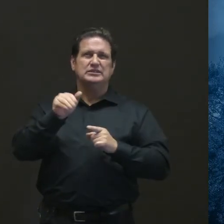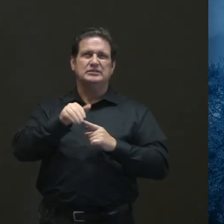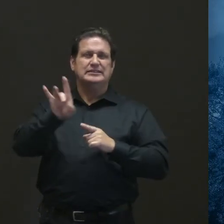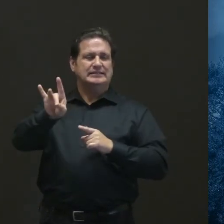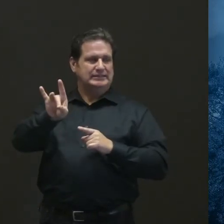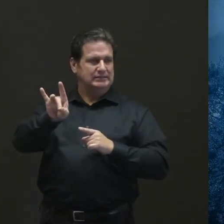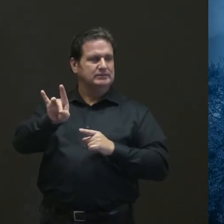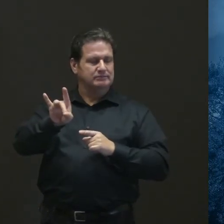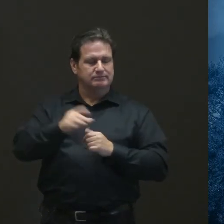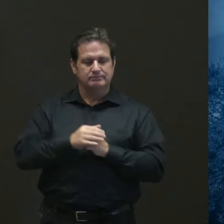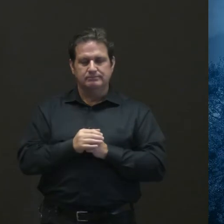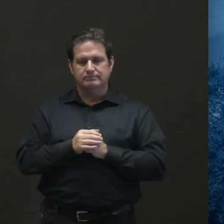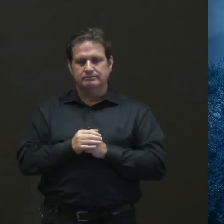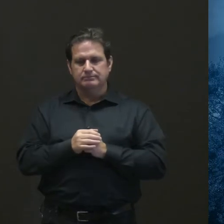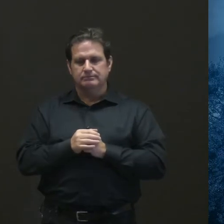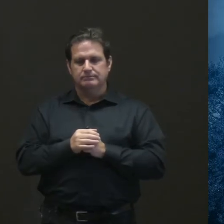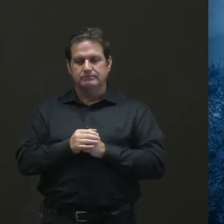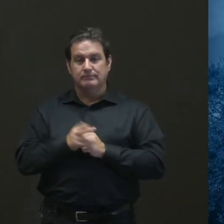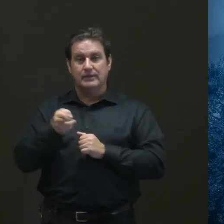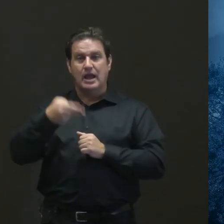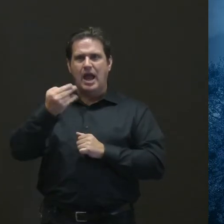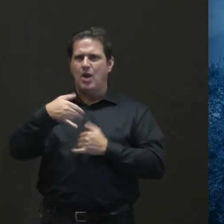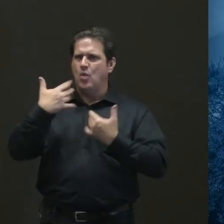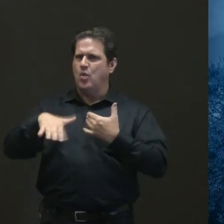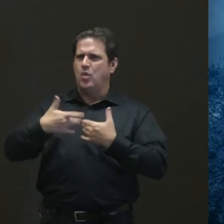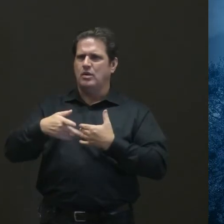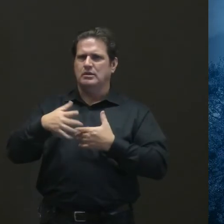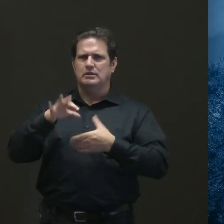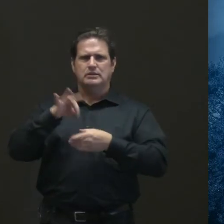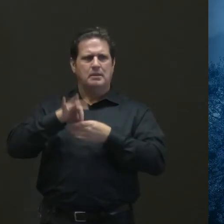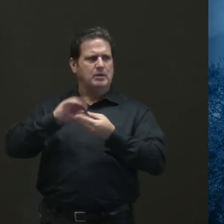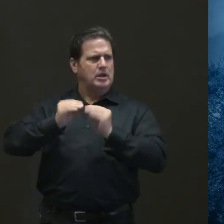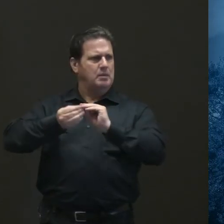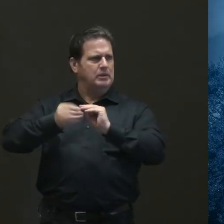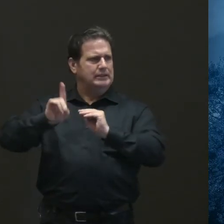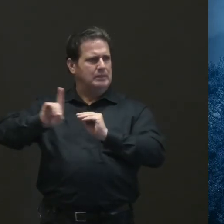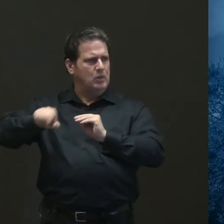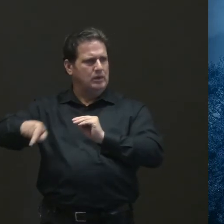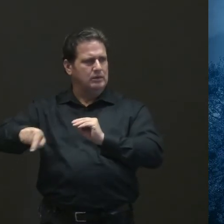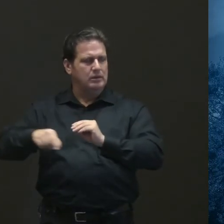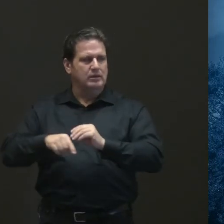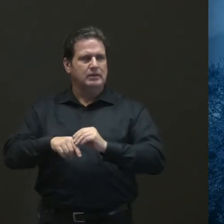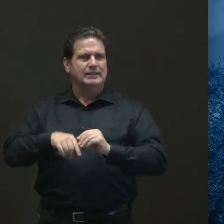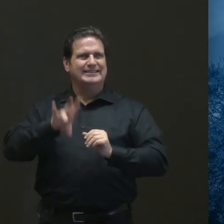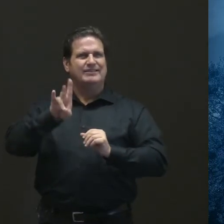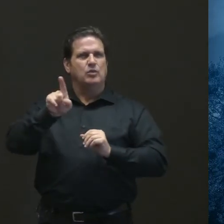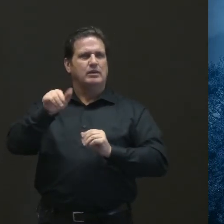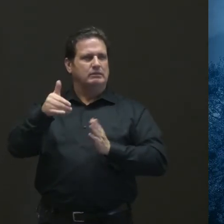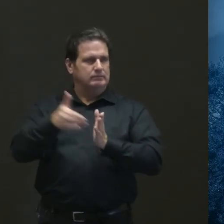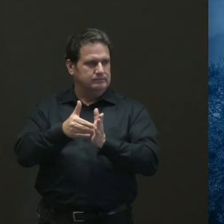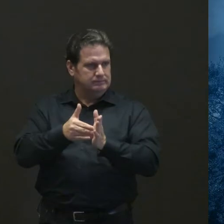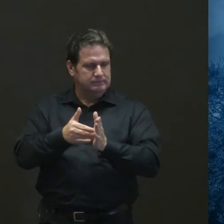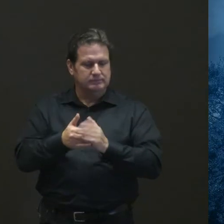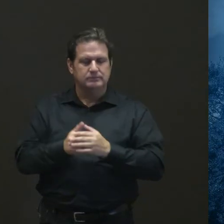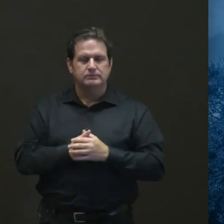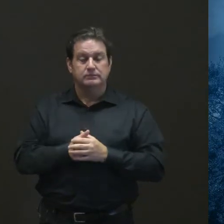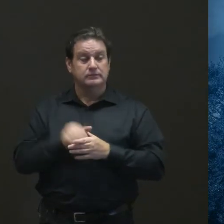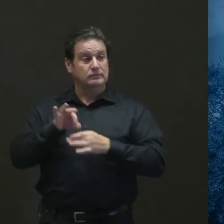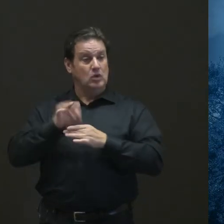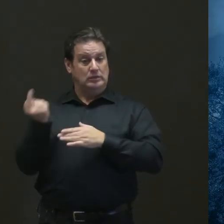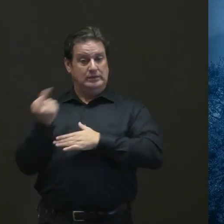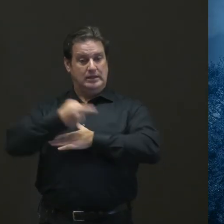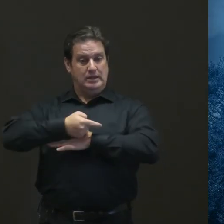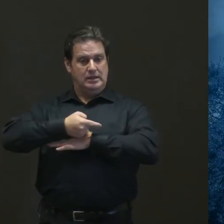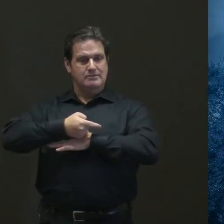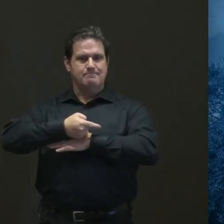2008, which was the high water mark at the time on the Democratic side again at 71,000 who voted that day.